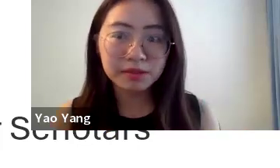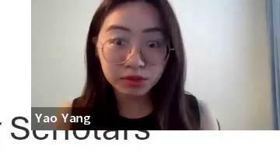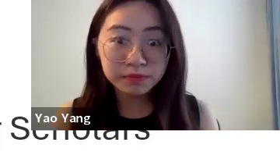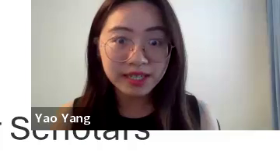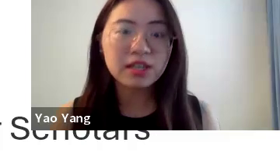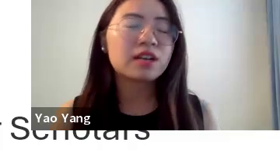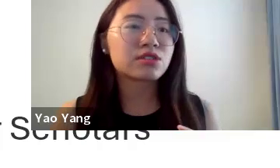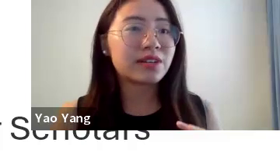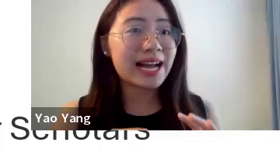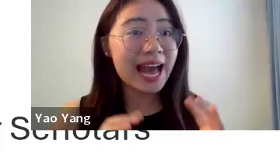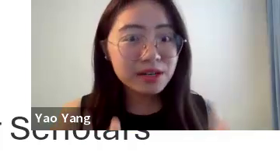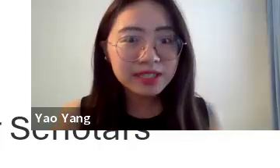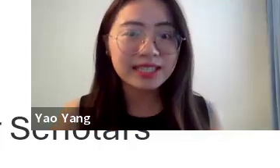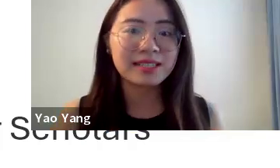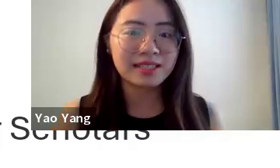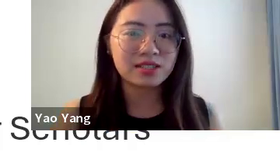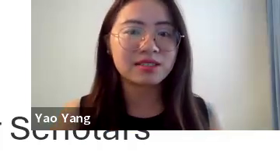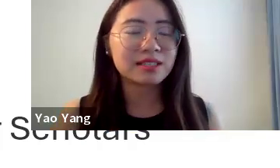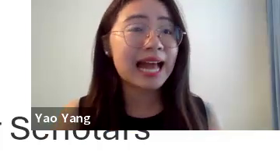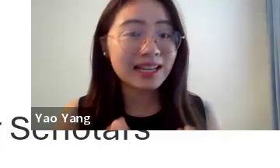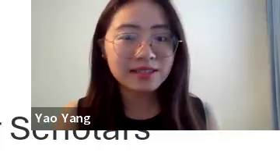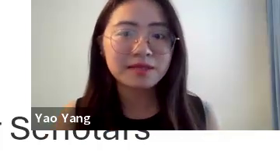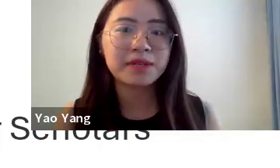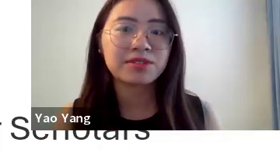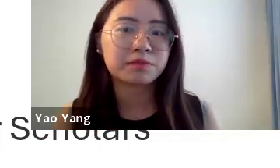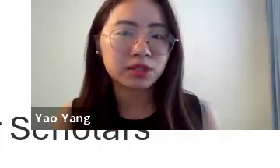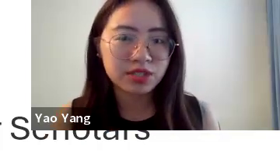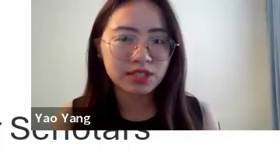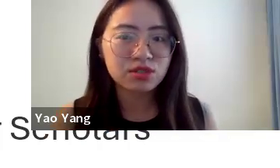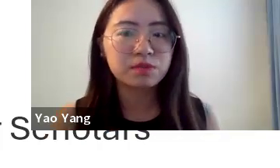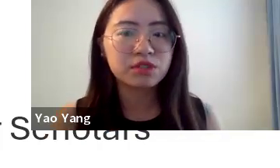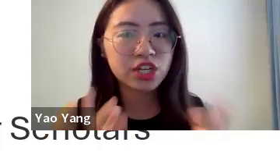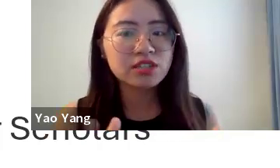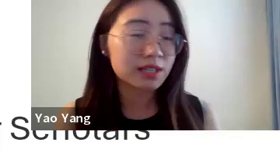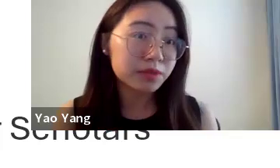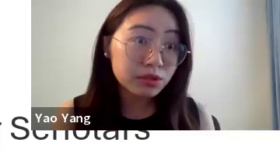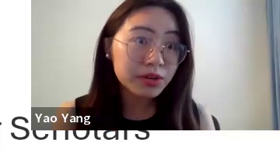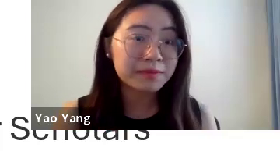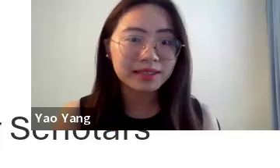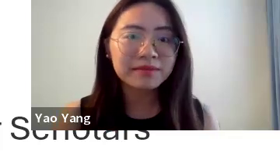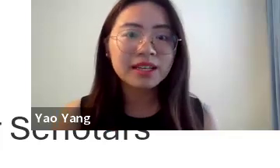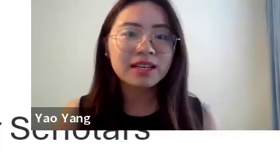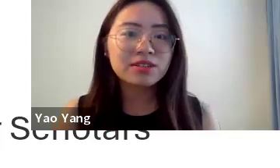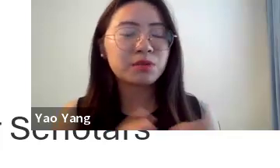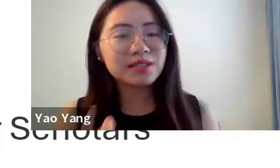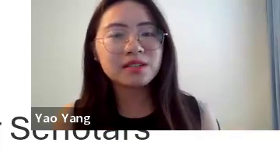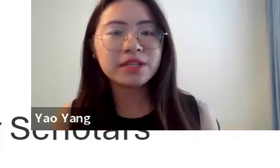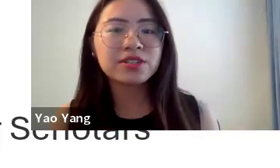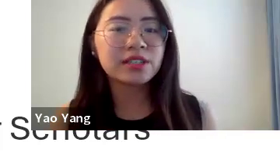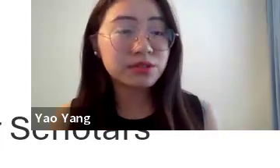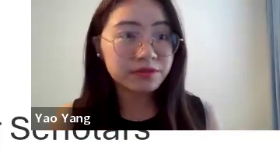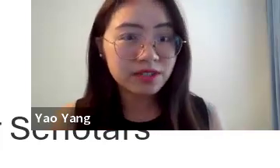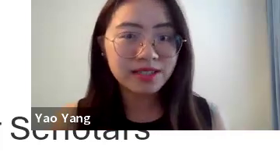program can make improvement. So I advocated these asset-based approaches to change some programming. So